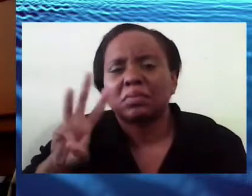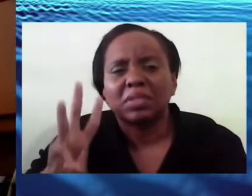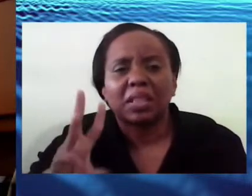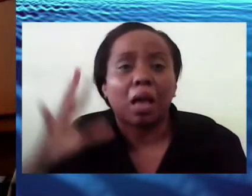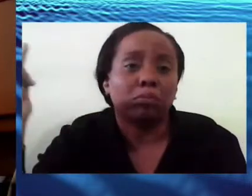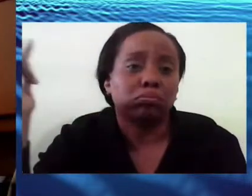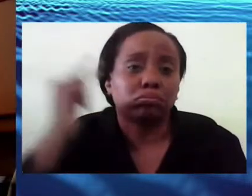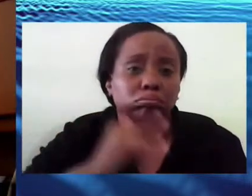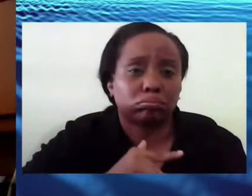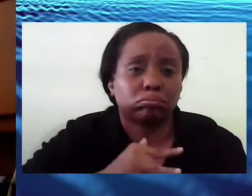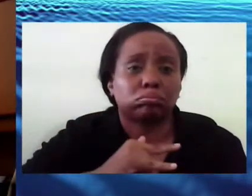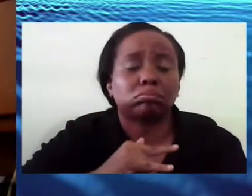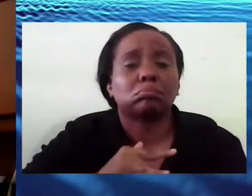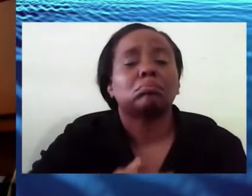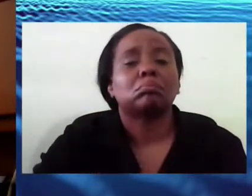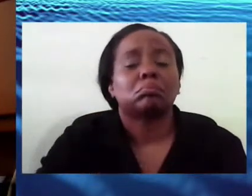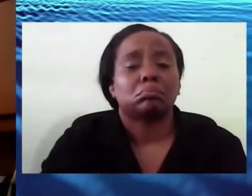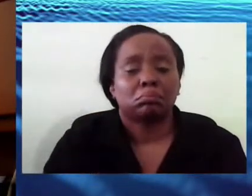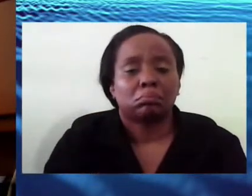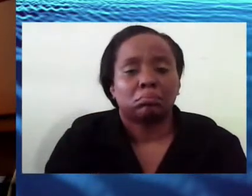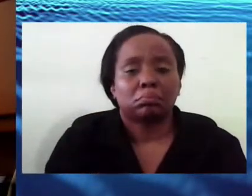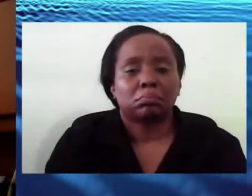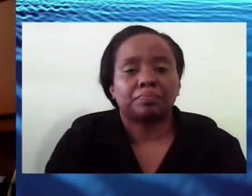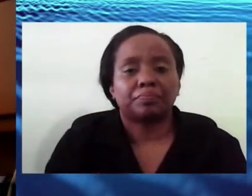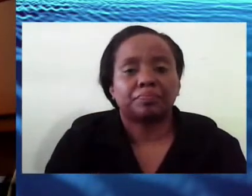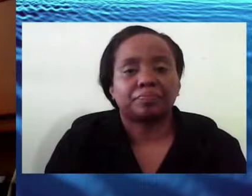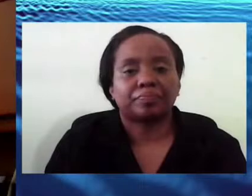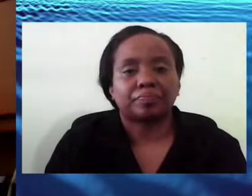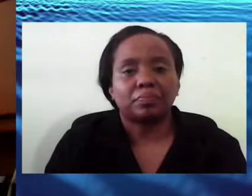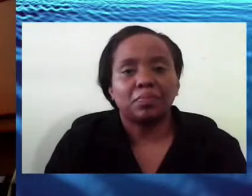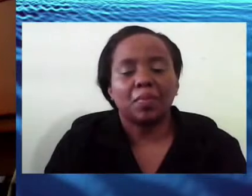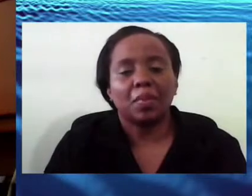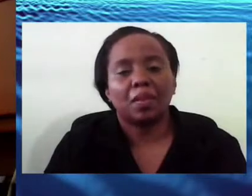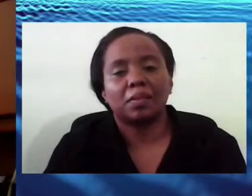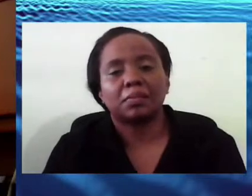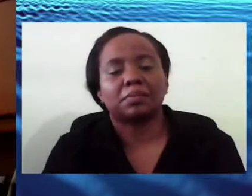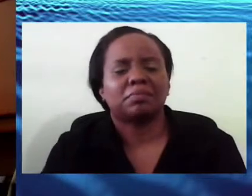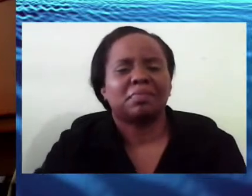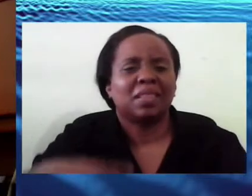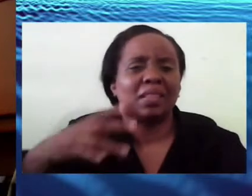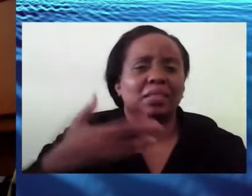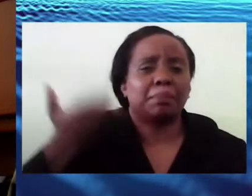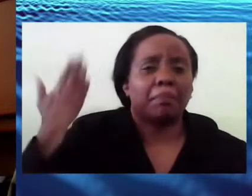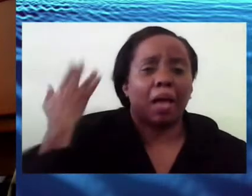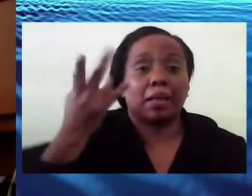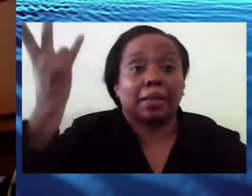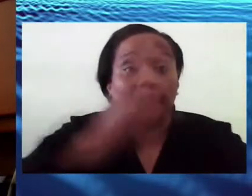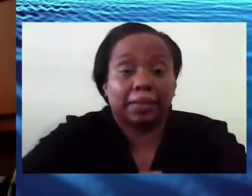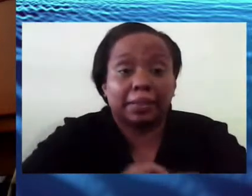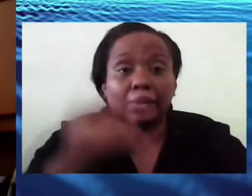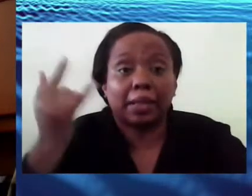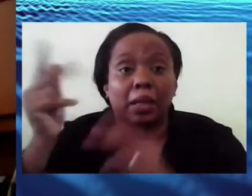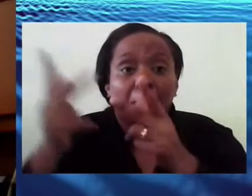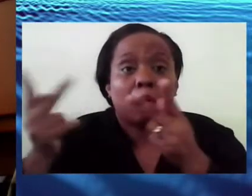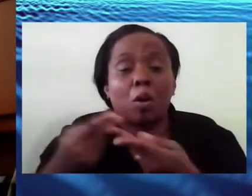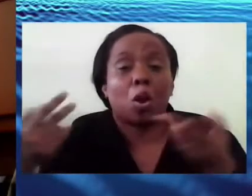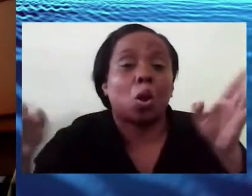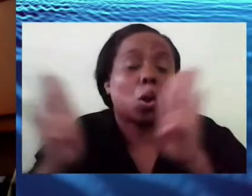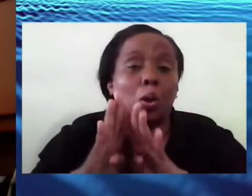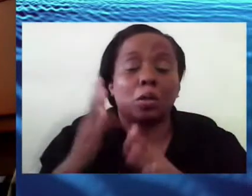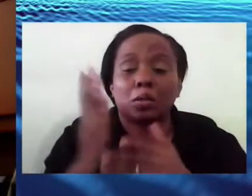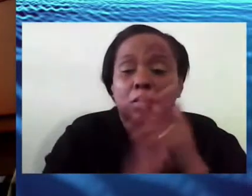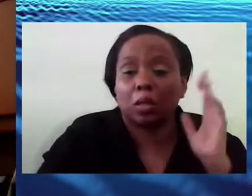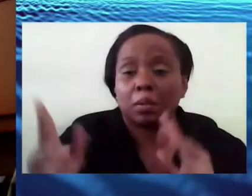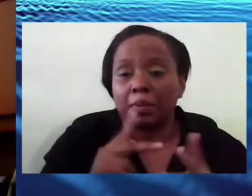potentially, because as you would have imagined, over the course of 7 days or so with the airport having been closed, there are a number of people who are either here